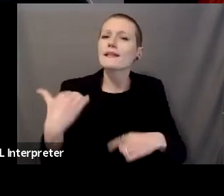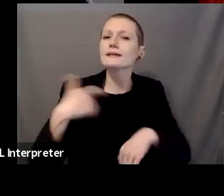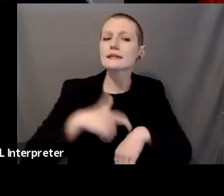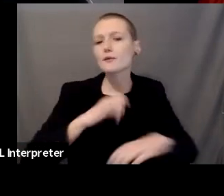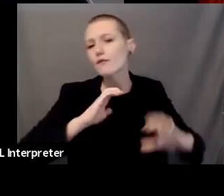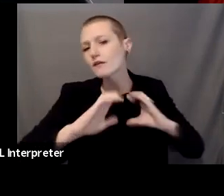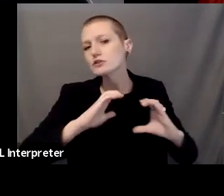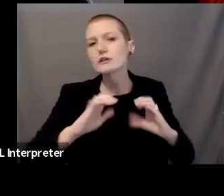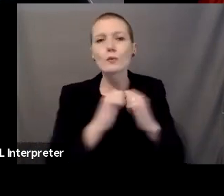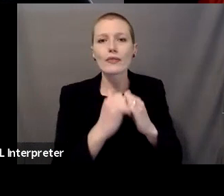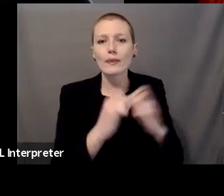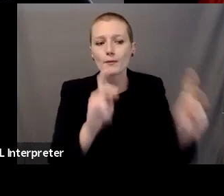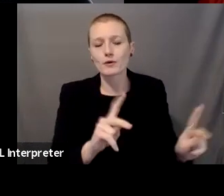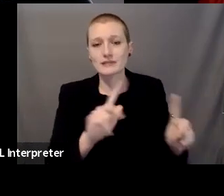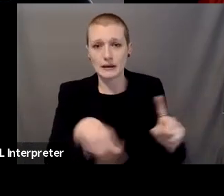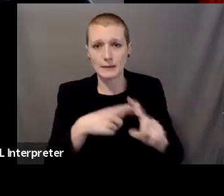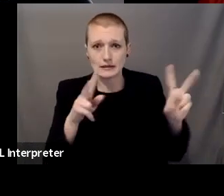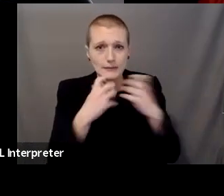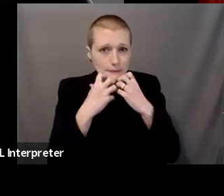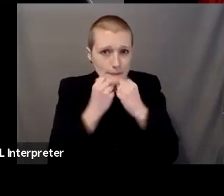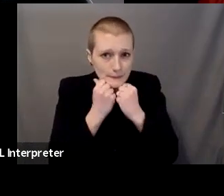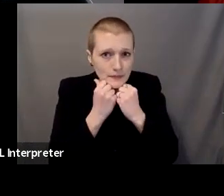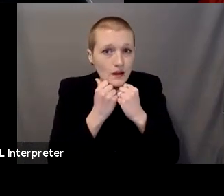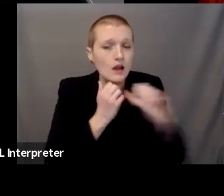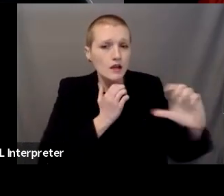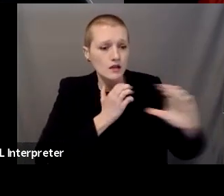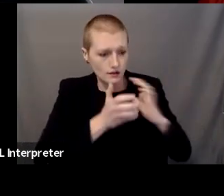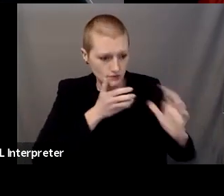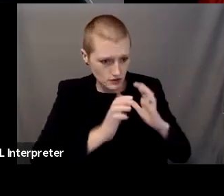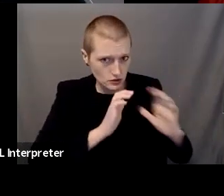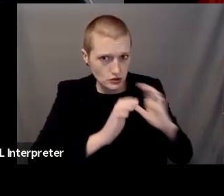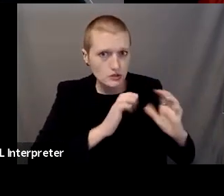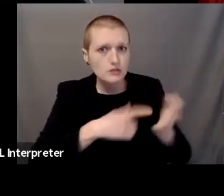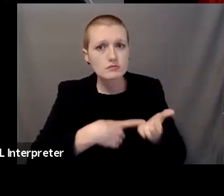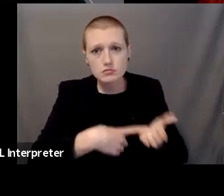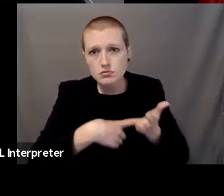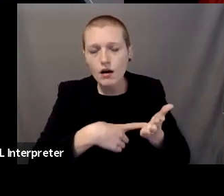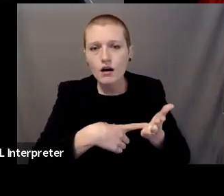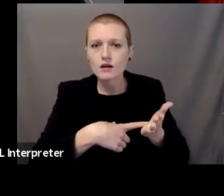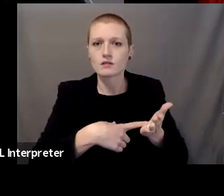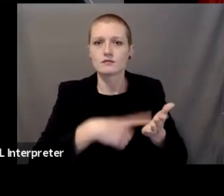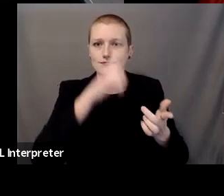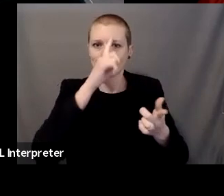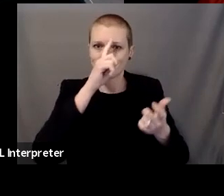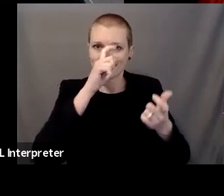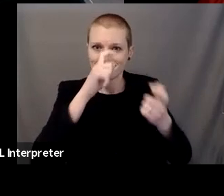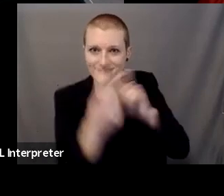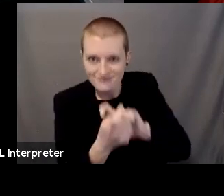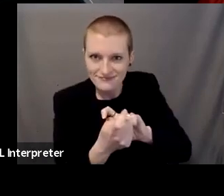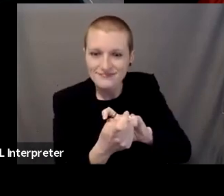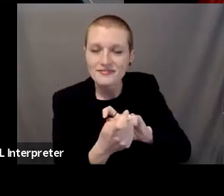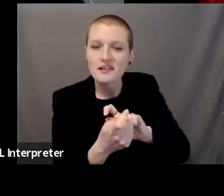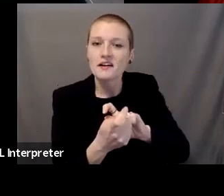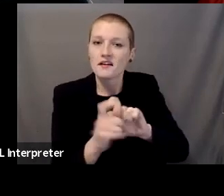with somebody about something you cared about? And at the end of that conversation, you ended up changing your mind. And that means you listened to